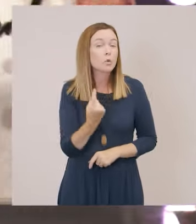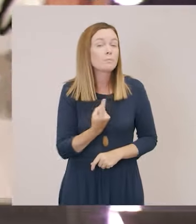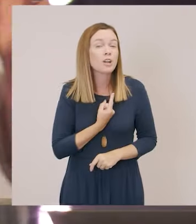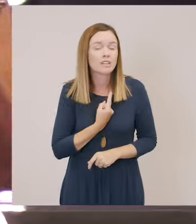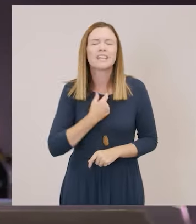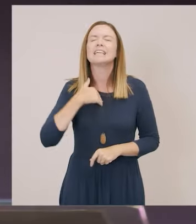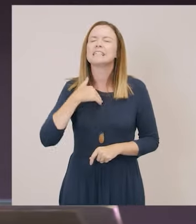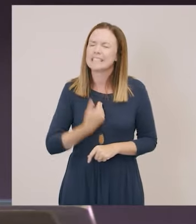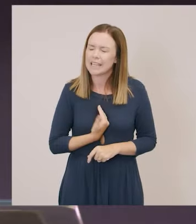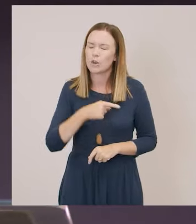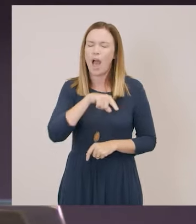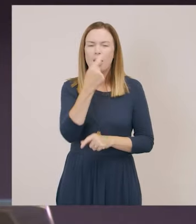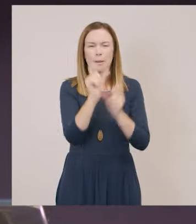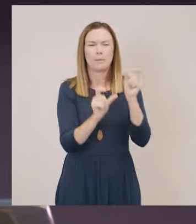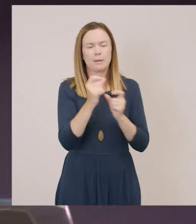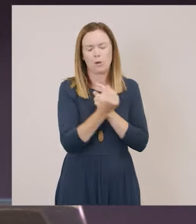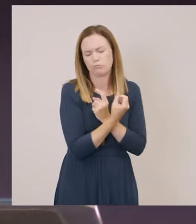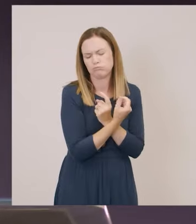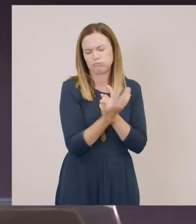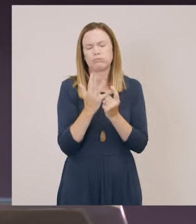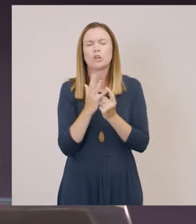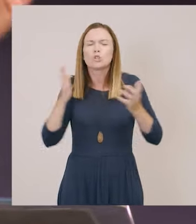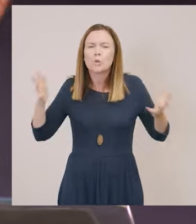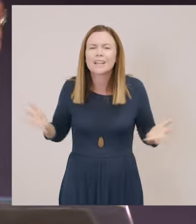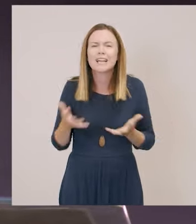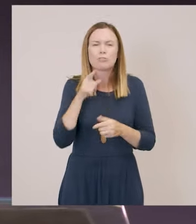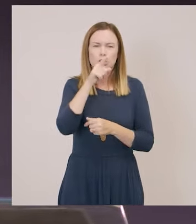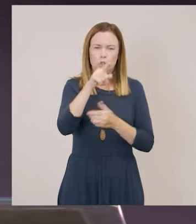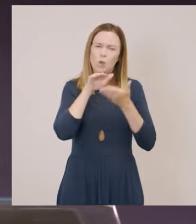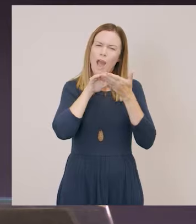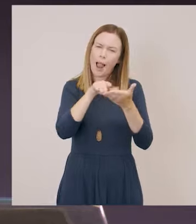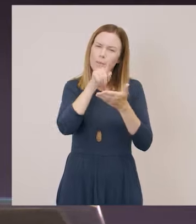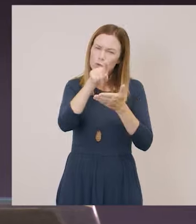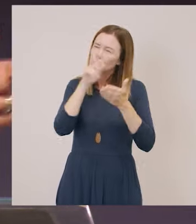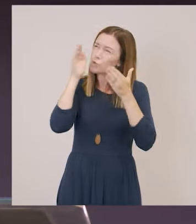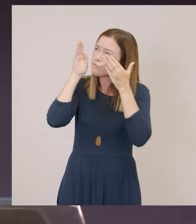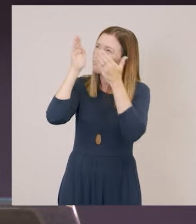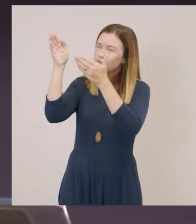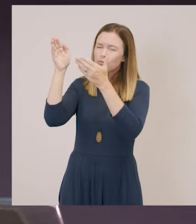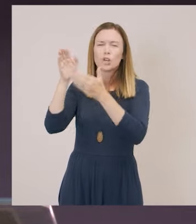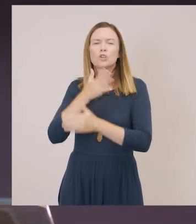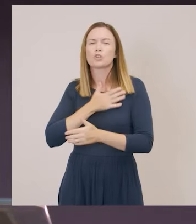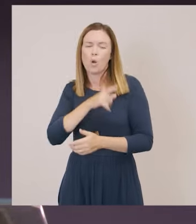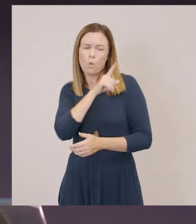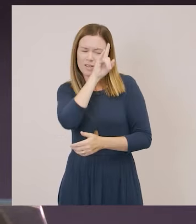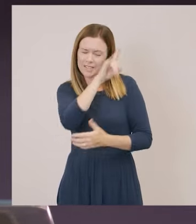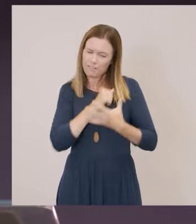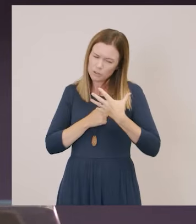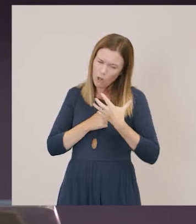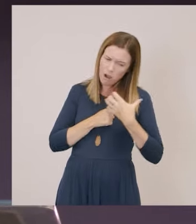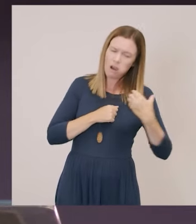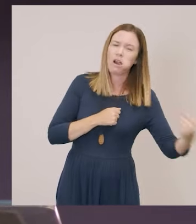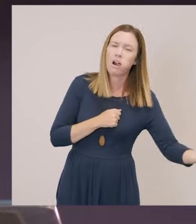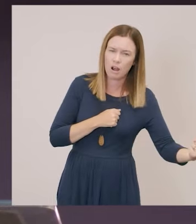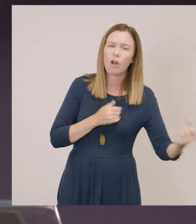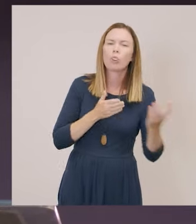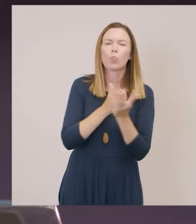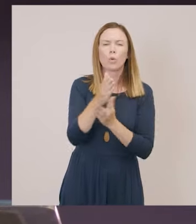need to come together with other people who will encourage you and help you to do that. Don't get taken out in this